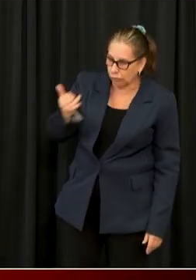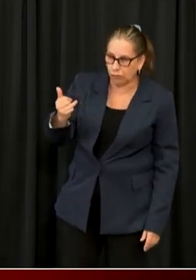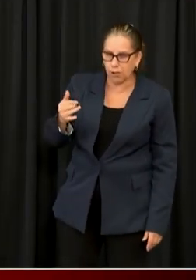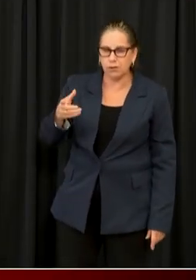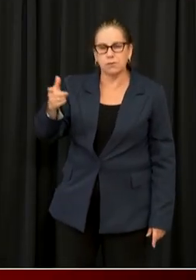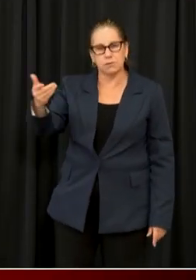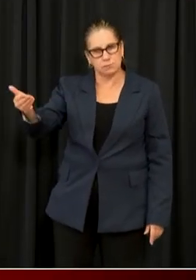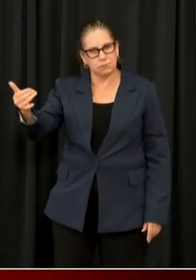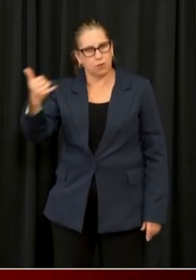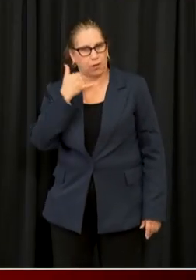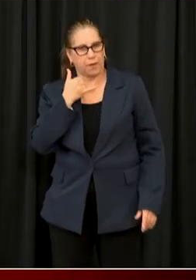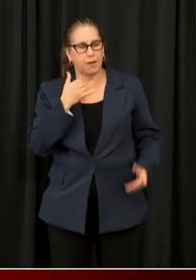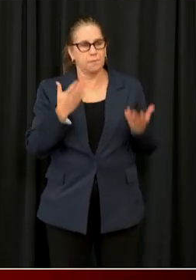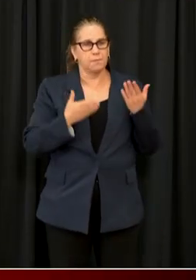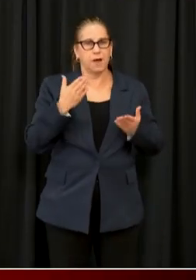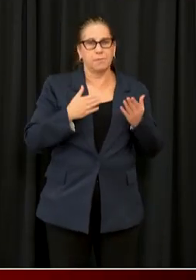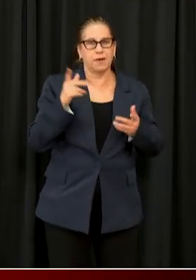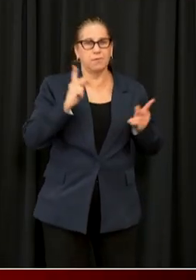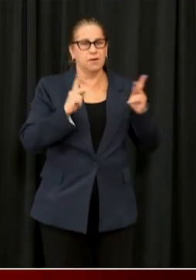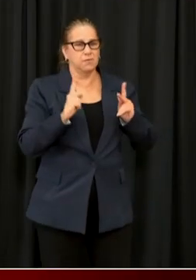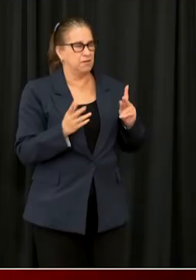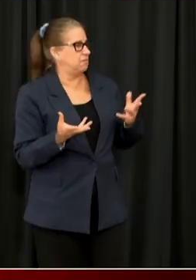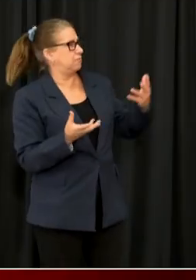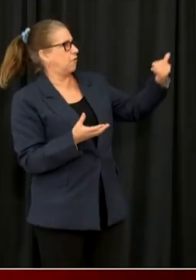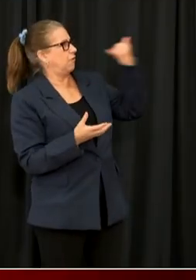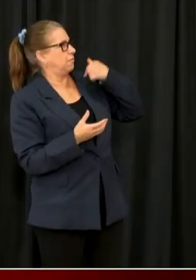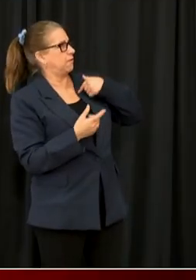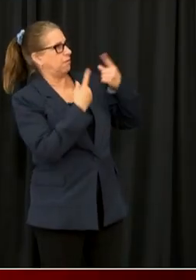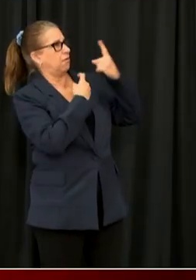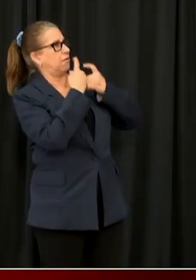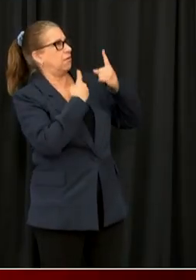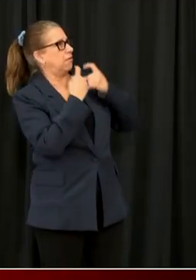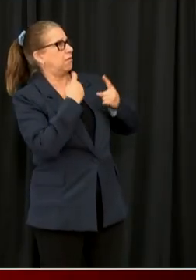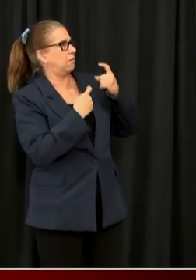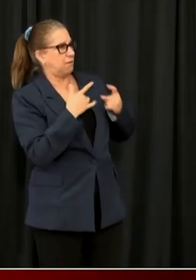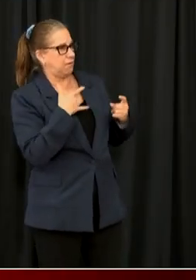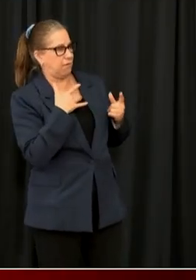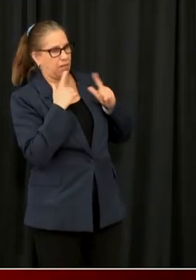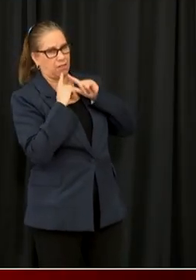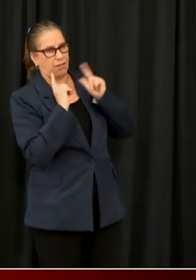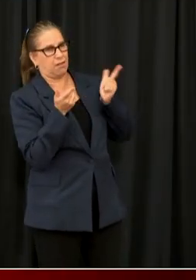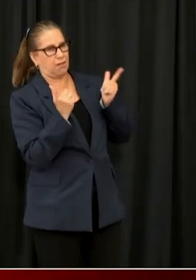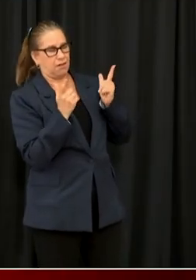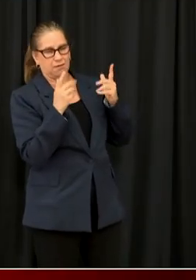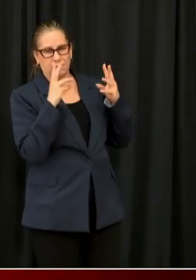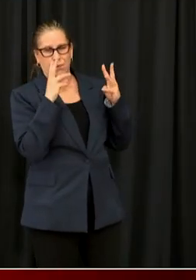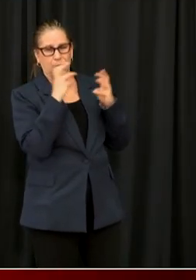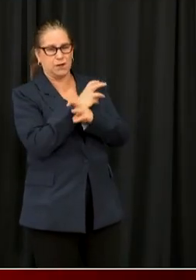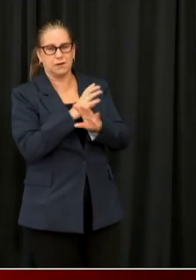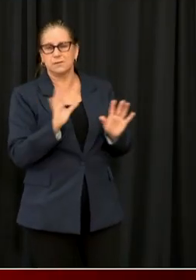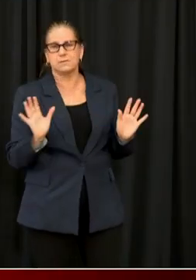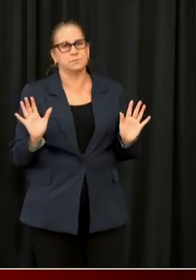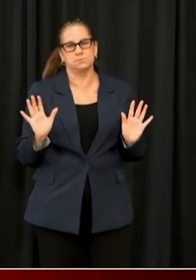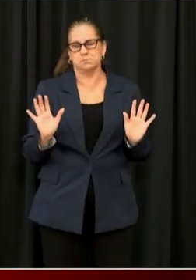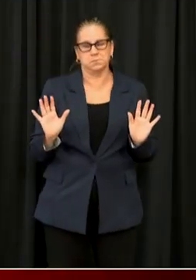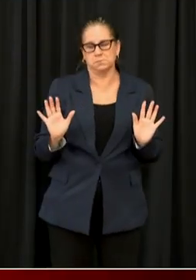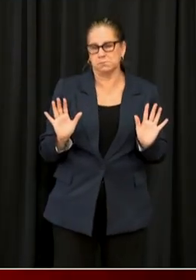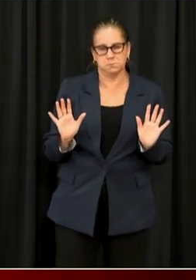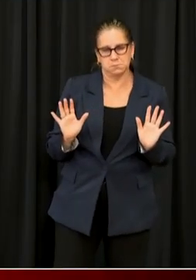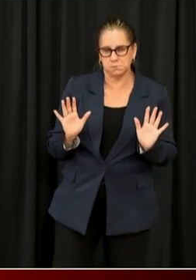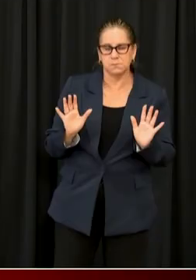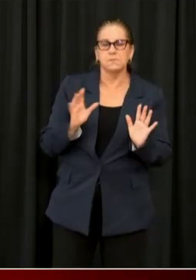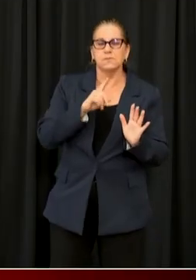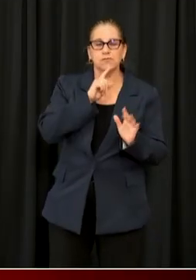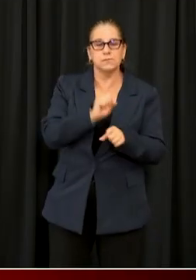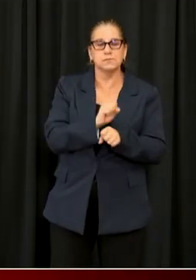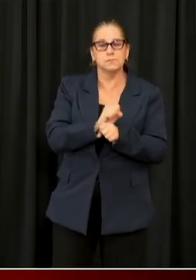not weird to us who've done this work for a long time, but we acknowledge that it's weird. We acknowledge that we are sometimes contacting people when